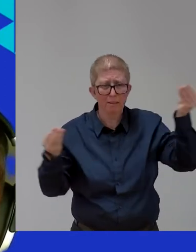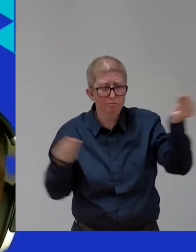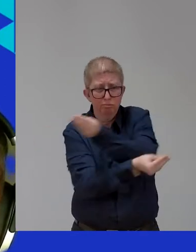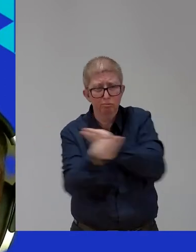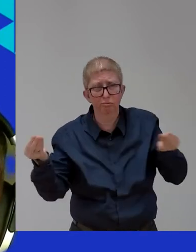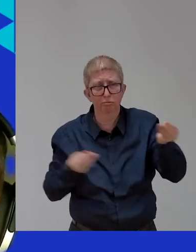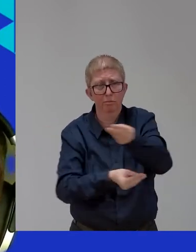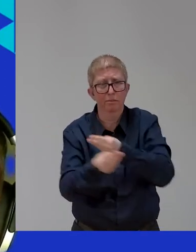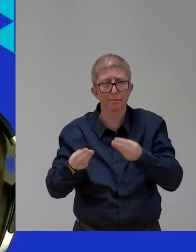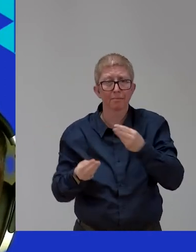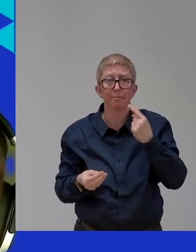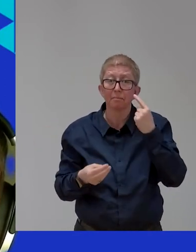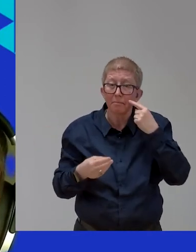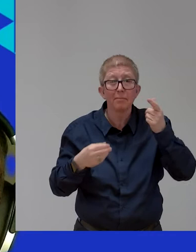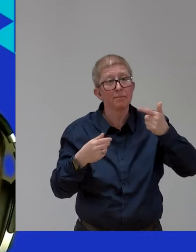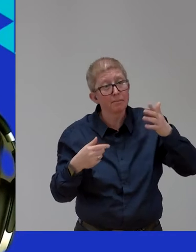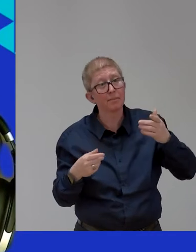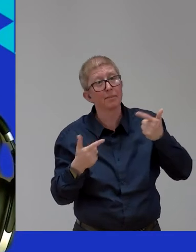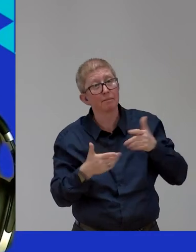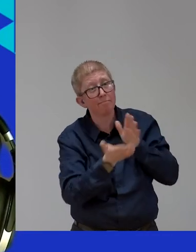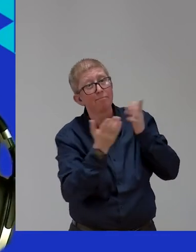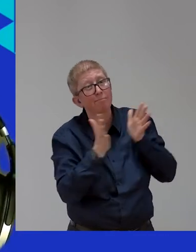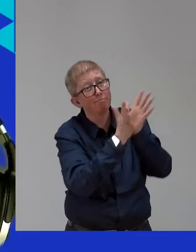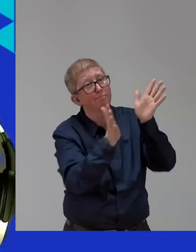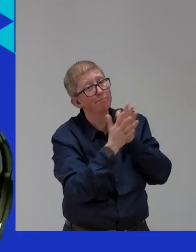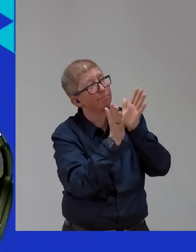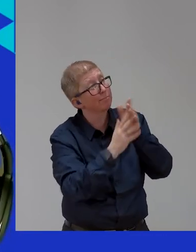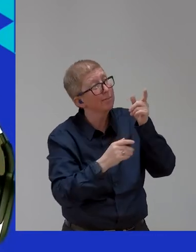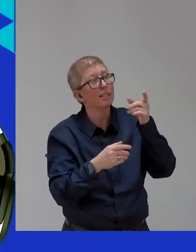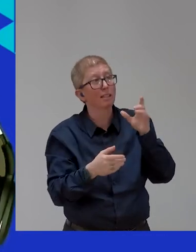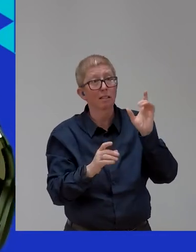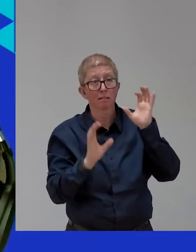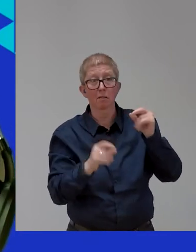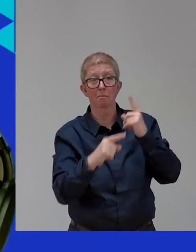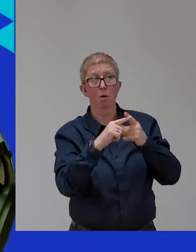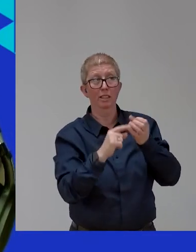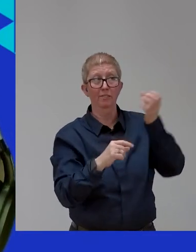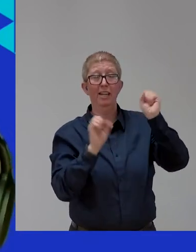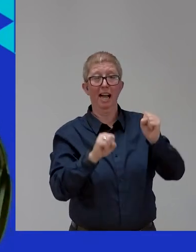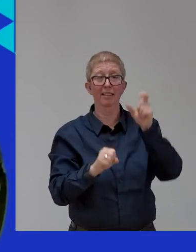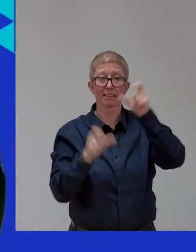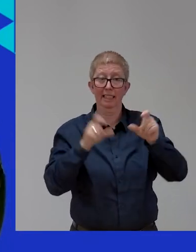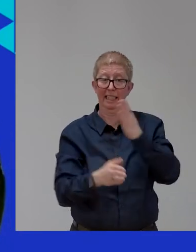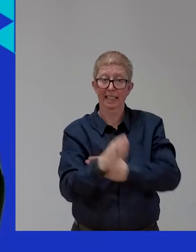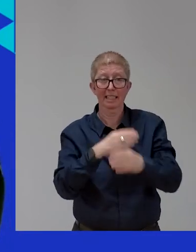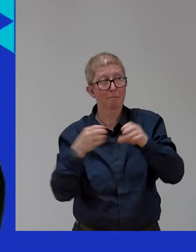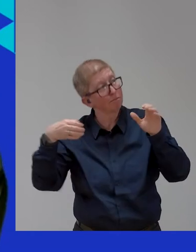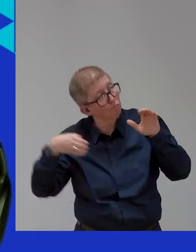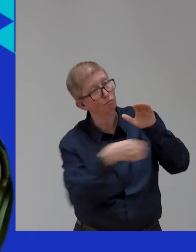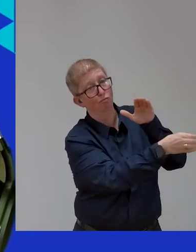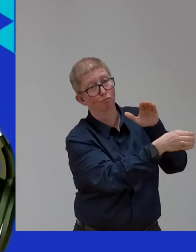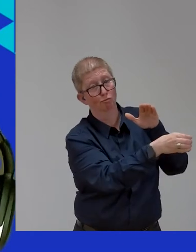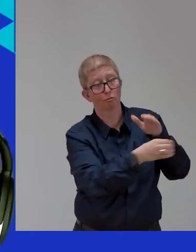of employing people with disabilities are well understood. And as I said, we work with governments, employers, workers. These are the